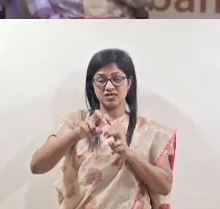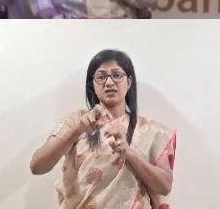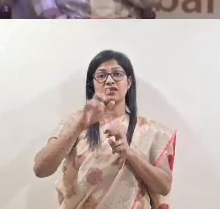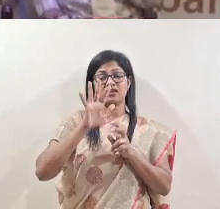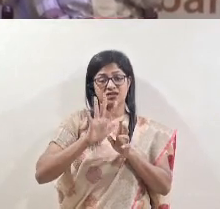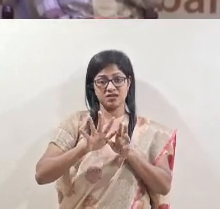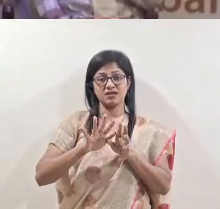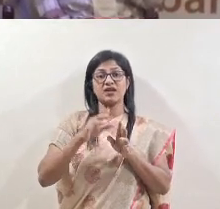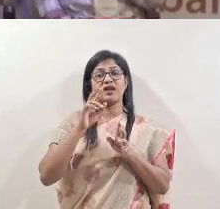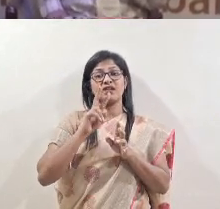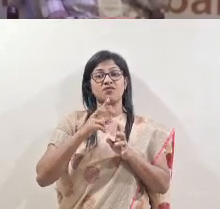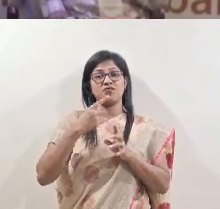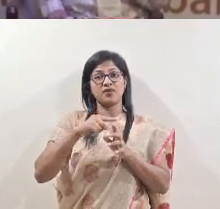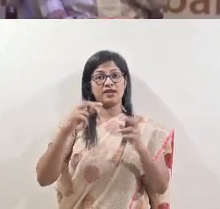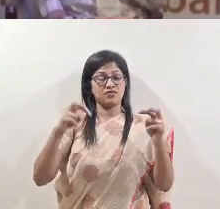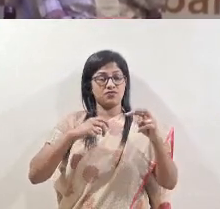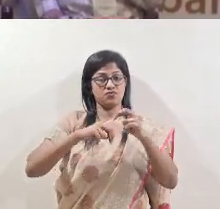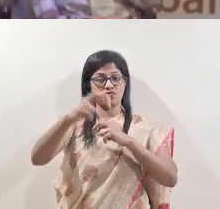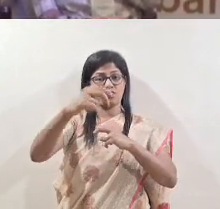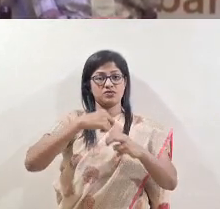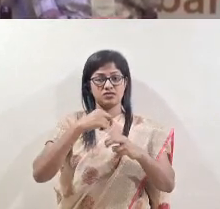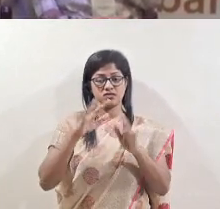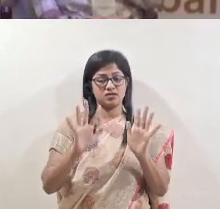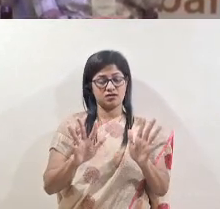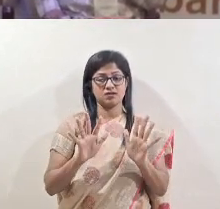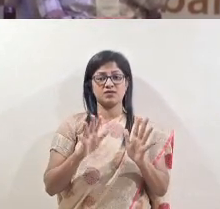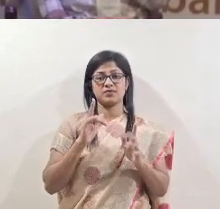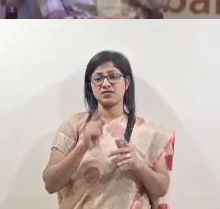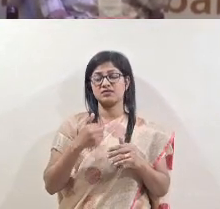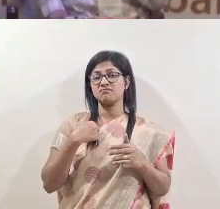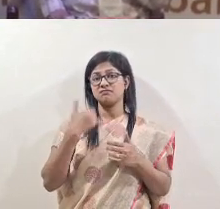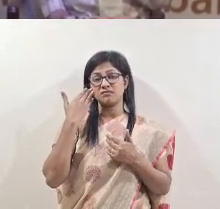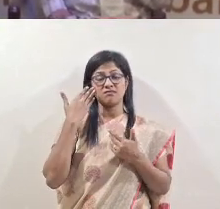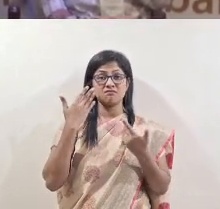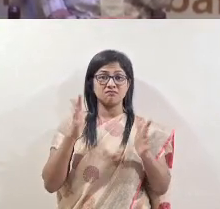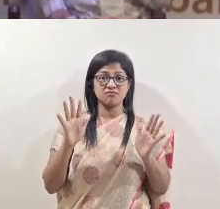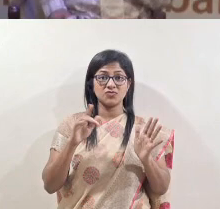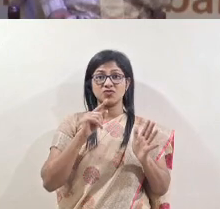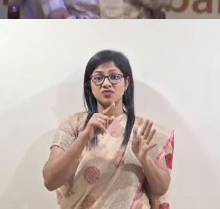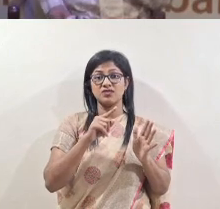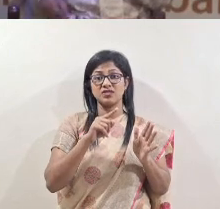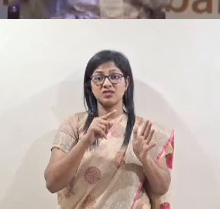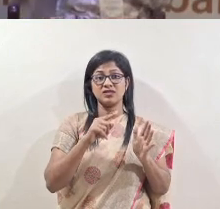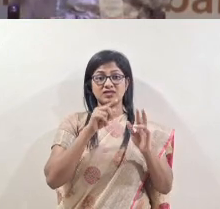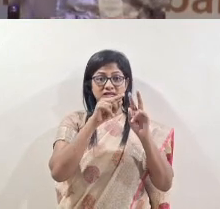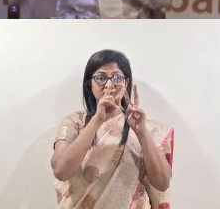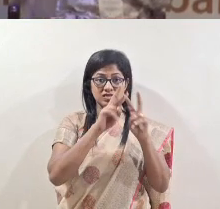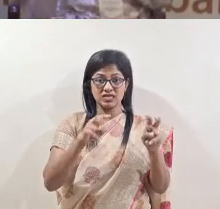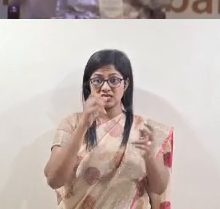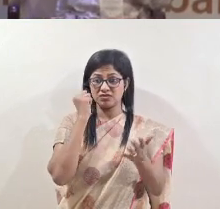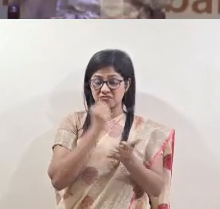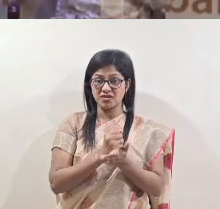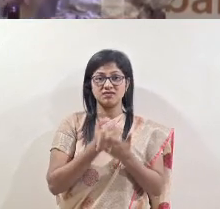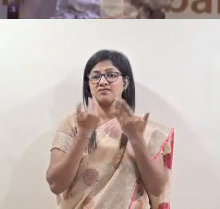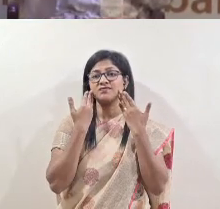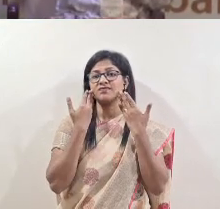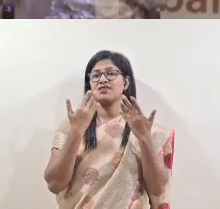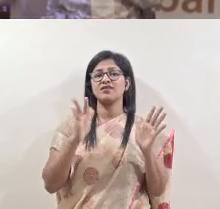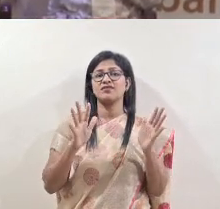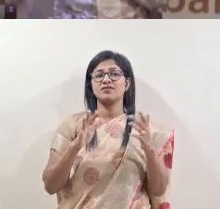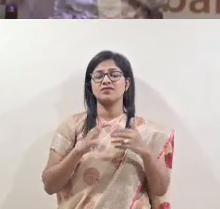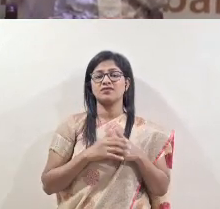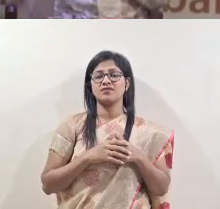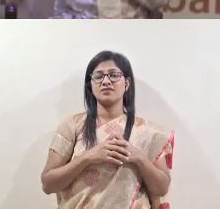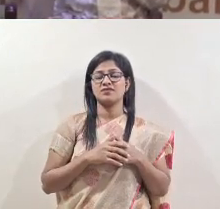a valid crossing. Yes, yes. So I don't know whether we should even study this. Yeah. I mean, just Study,